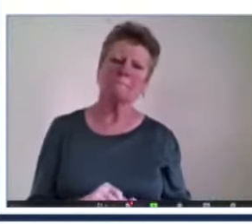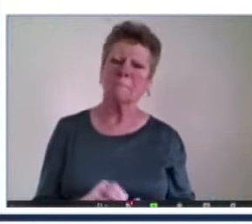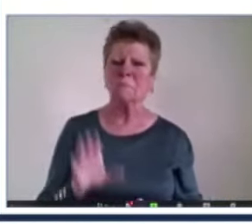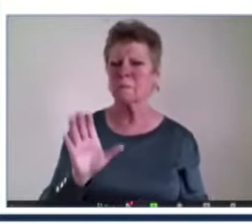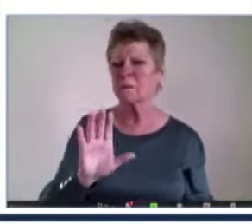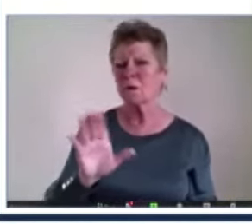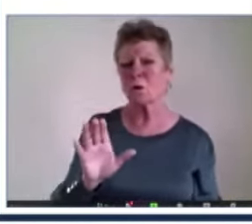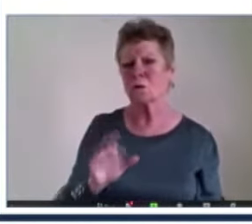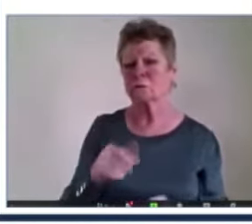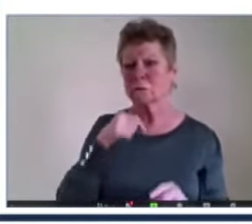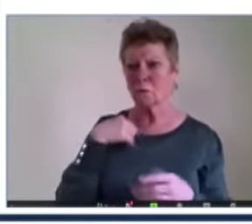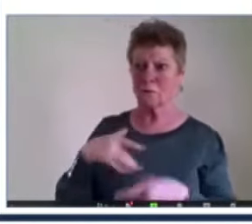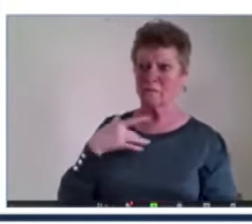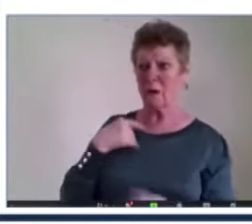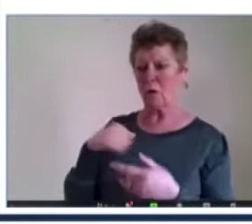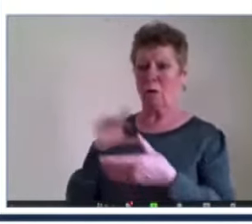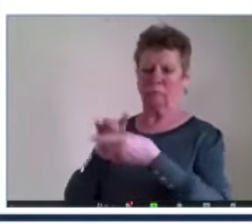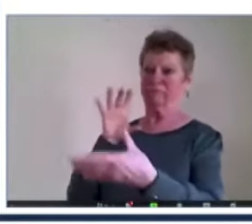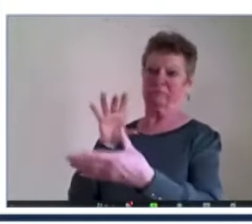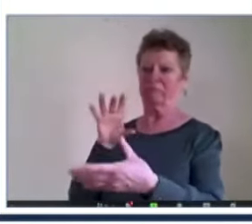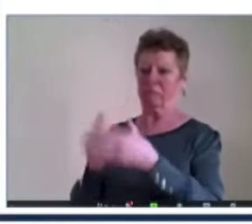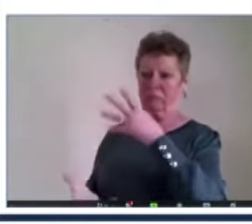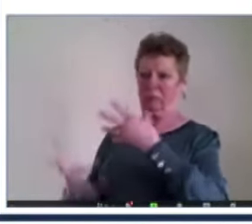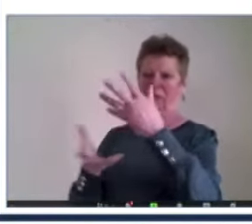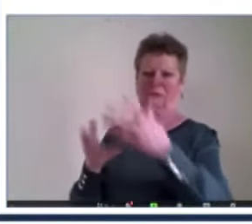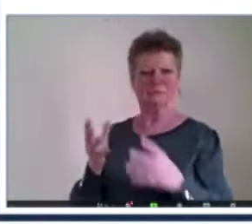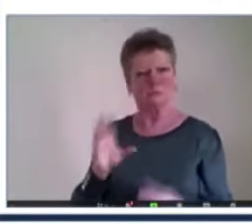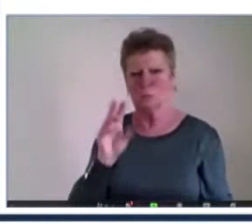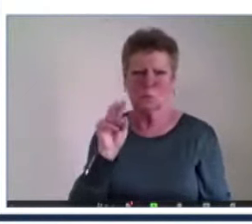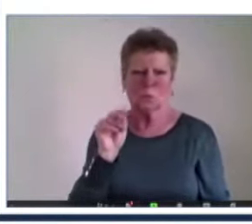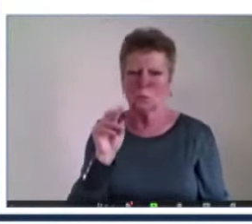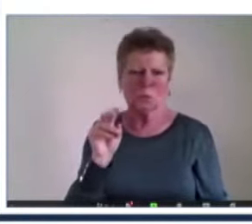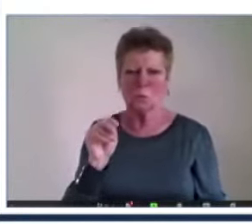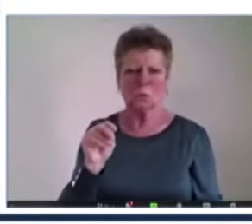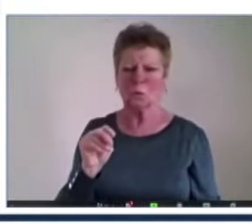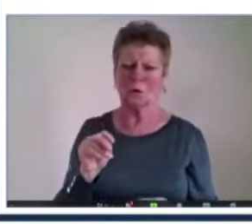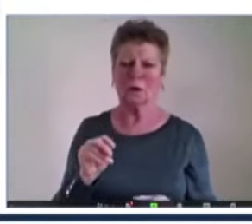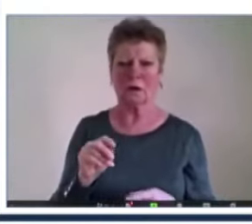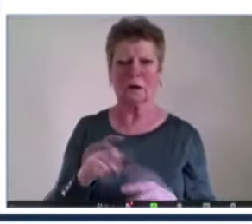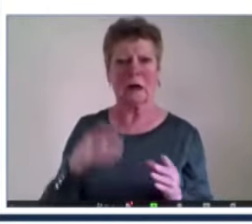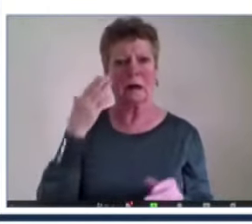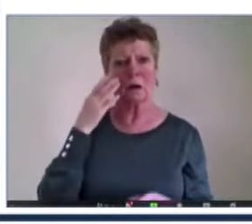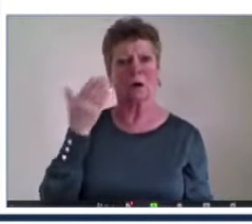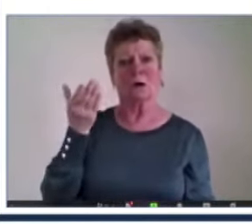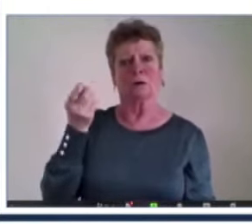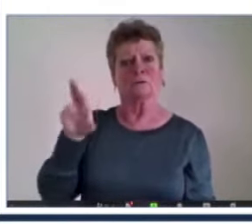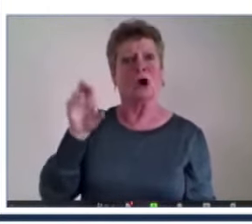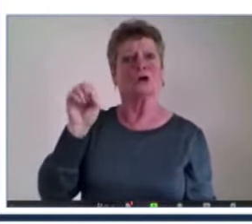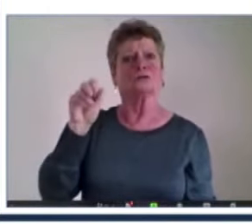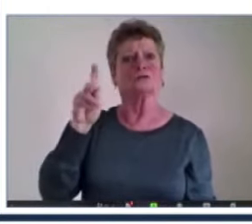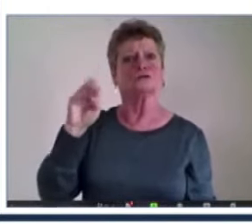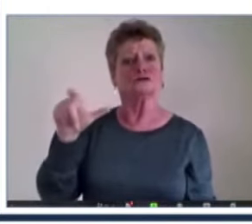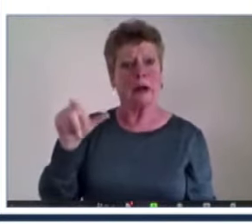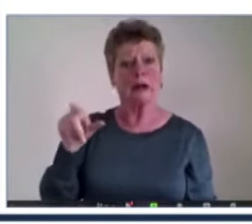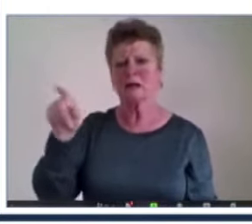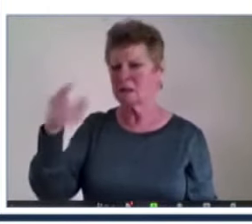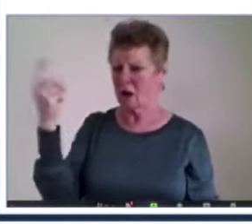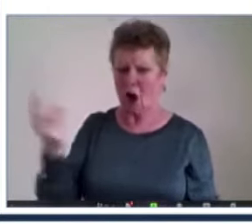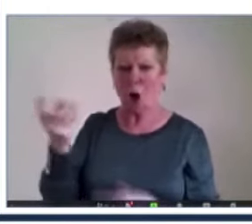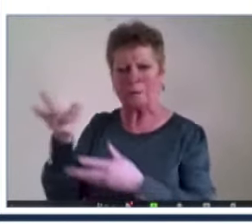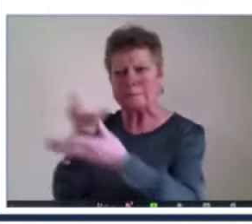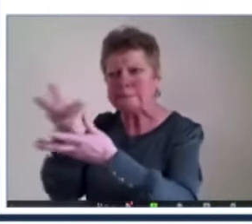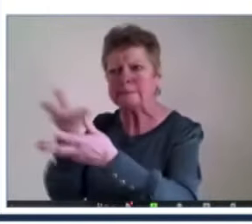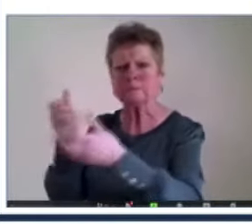not a disconnect, and it's certainly not a sudden. I know Dr. Strang is in constant contact with a